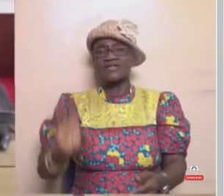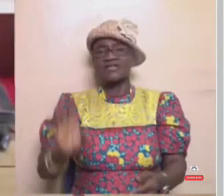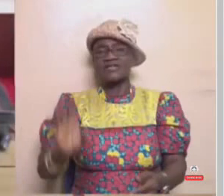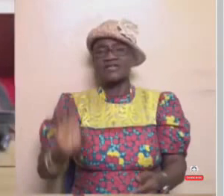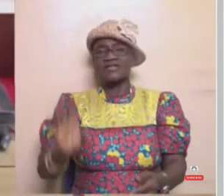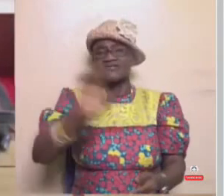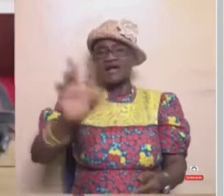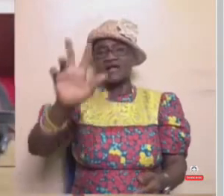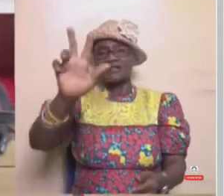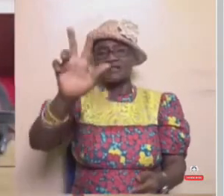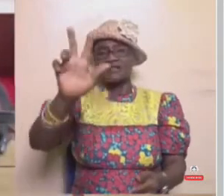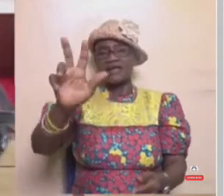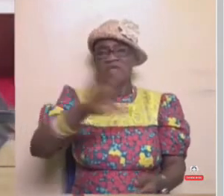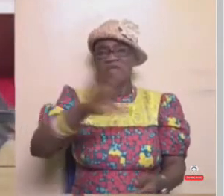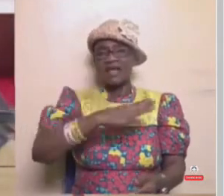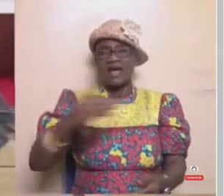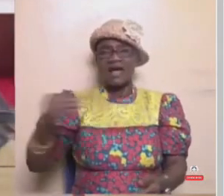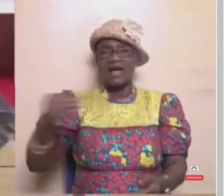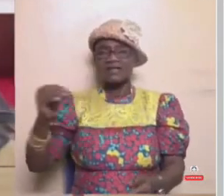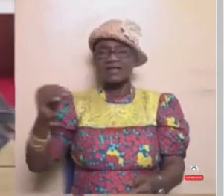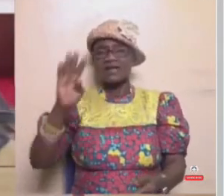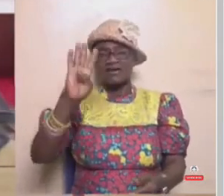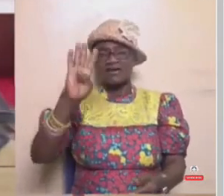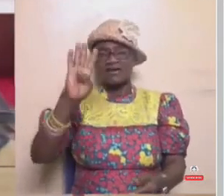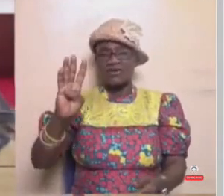verses 3 and 4. 2 Kings chapter 7,